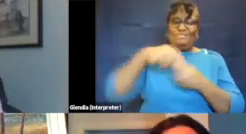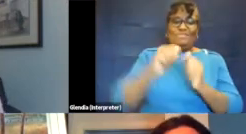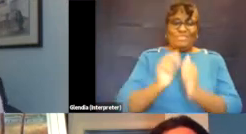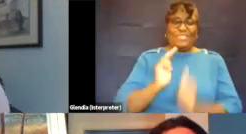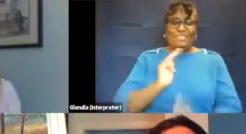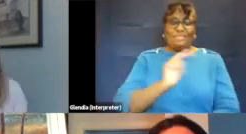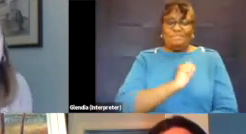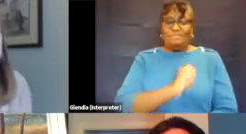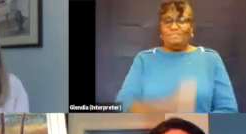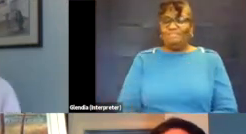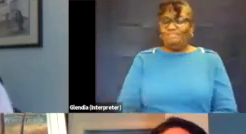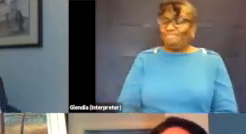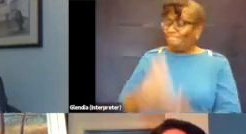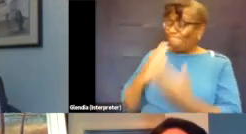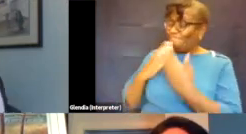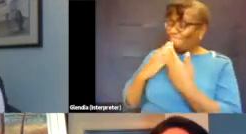Thank you, Jocelyn.